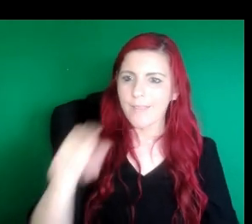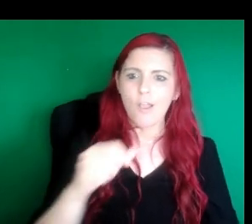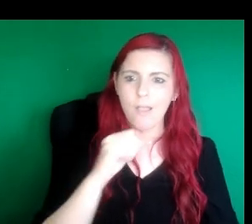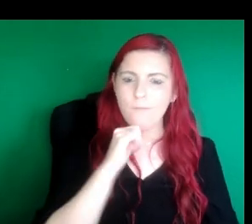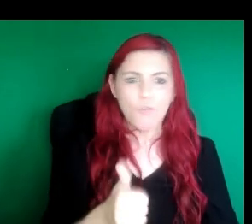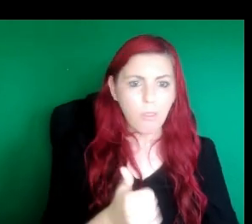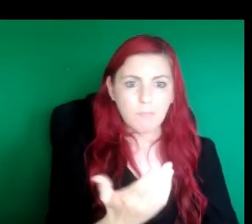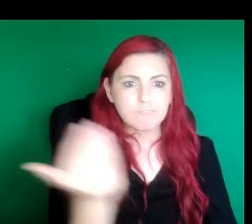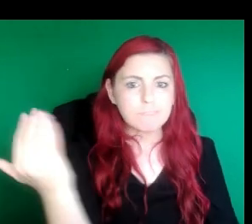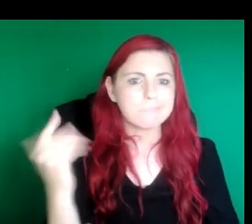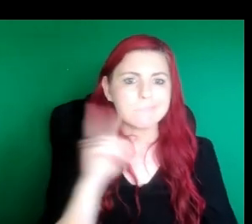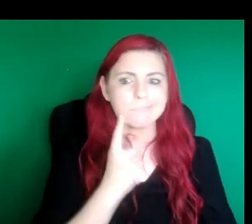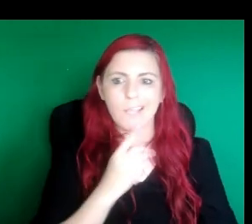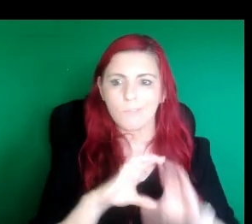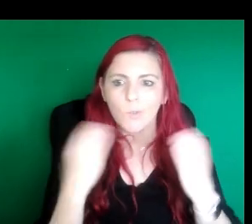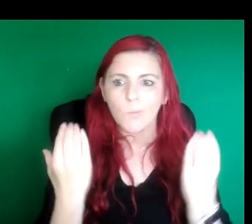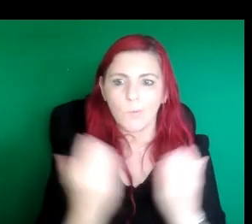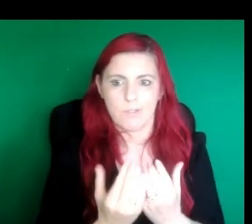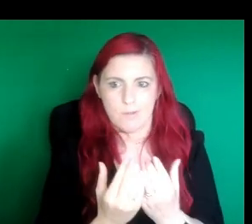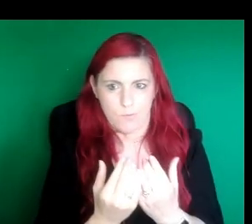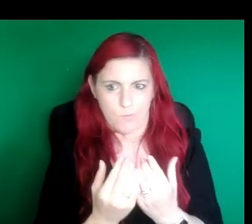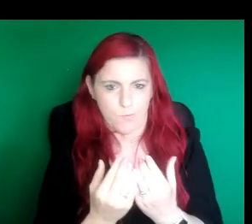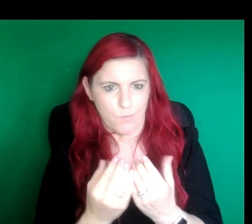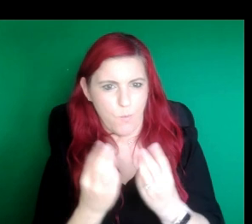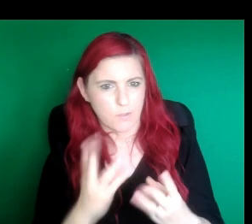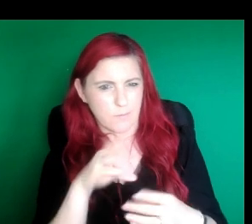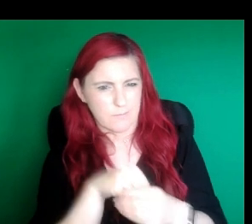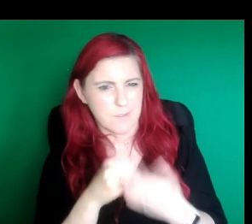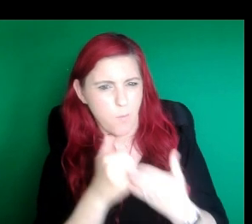no involvement of the community, and he really wanted more of that.